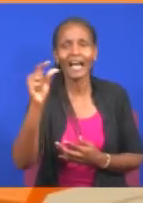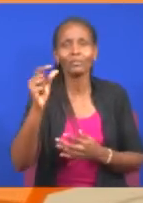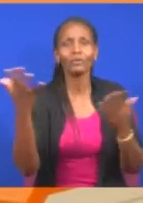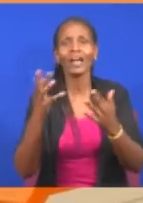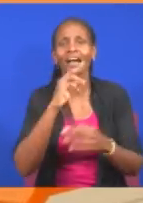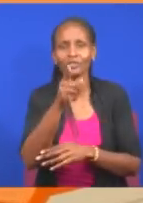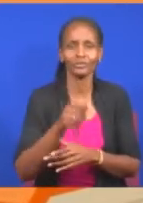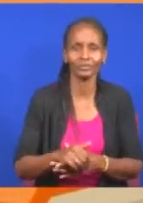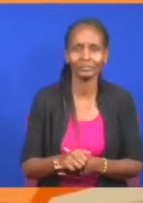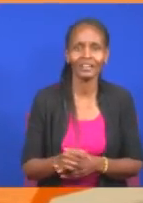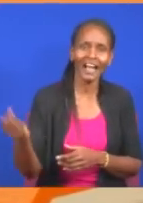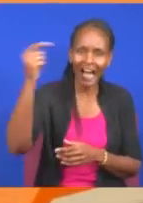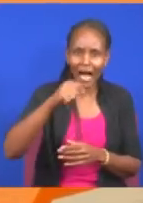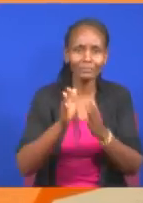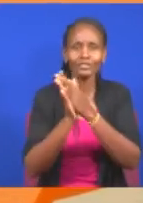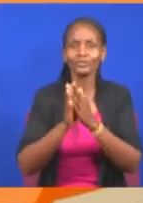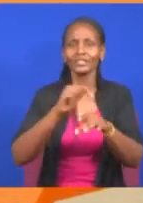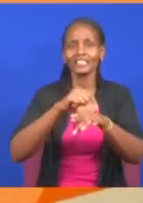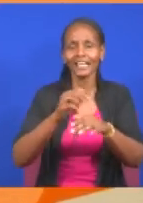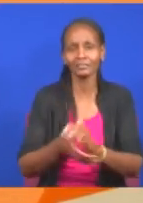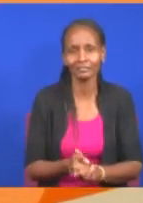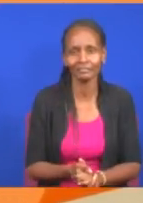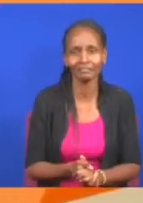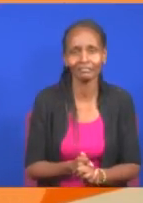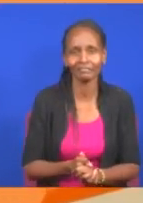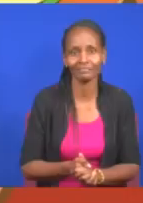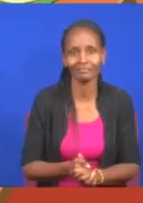you? Come on, it's story time!